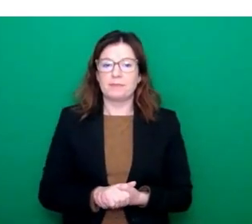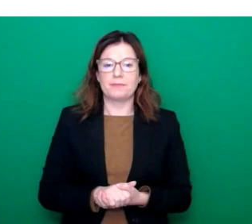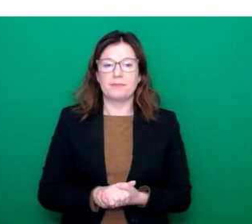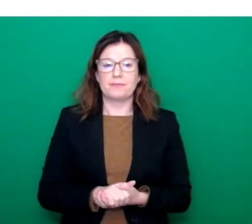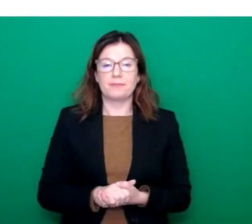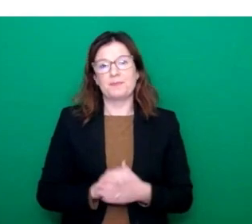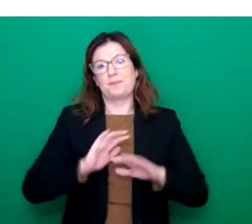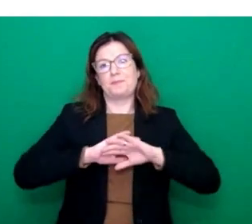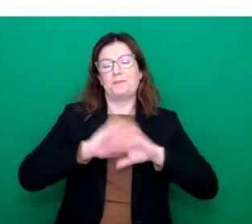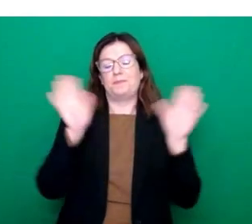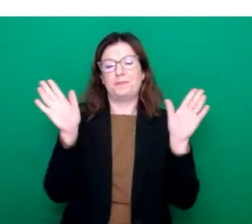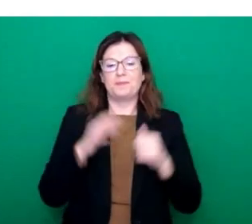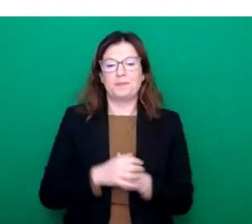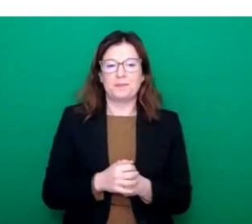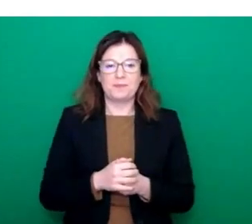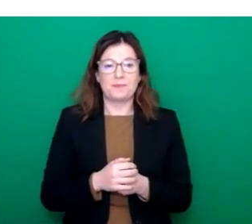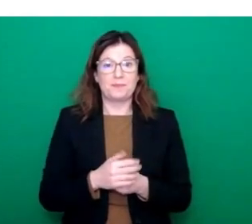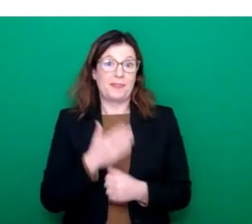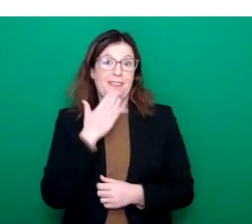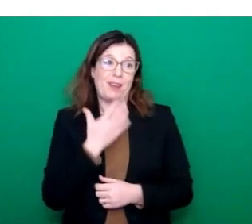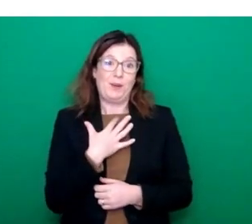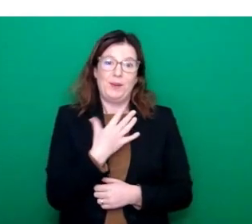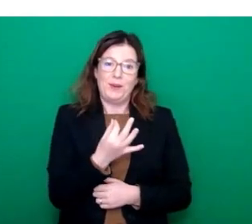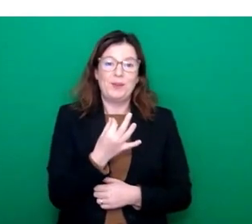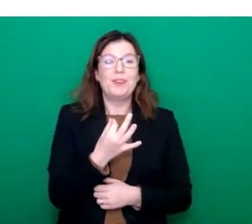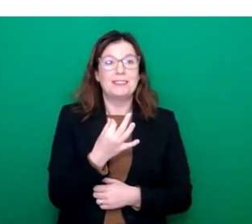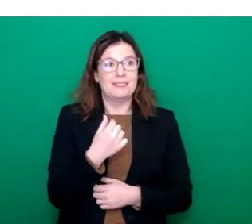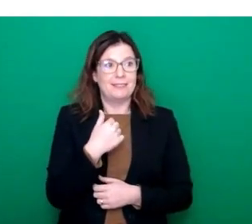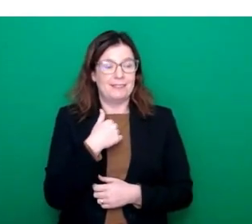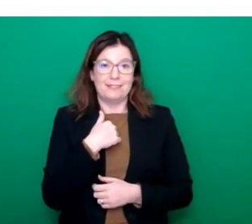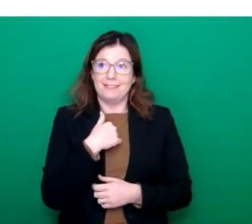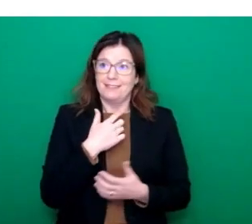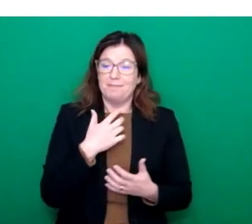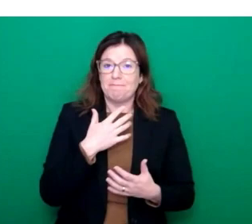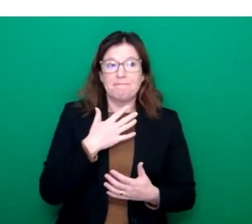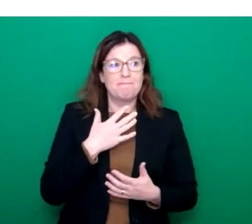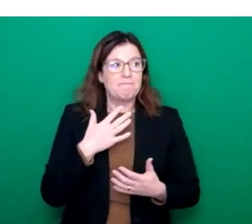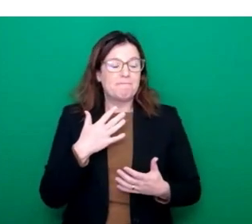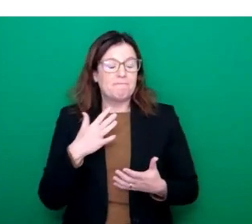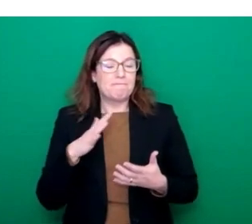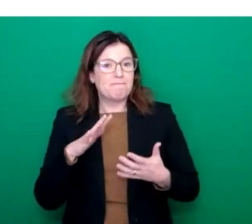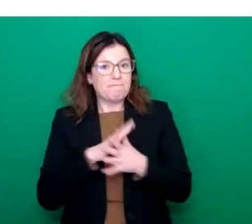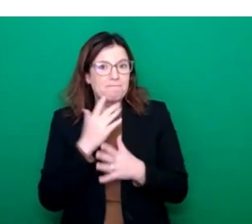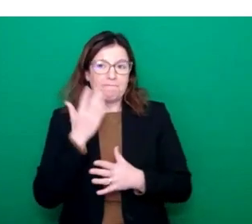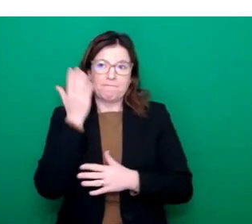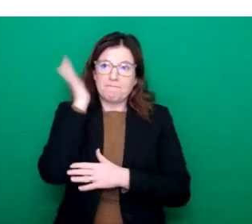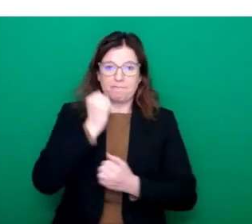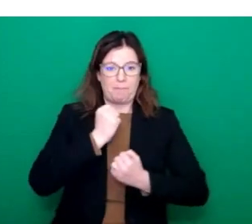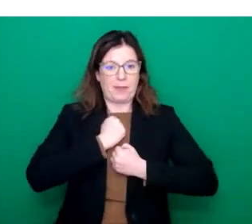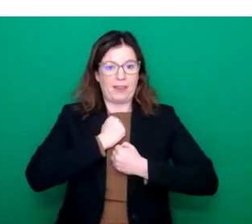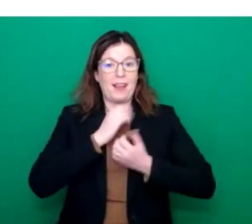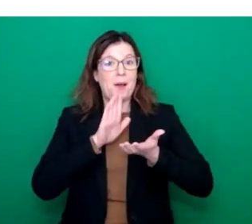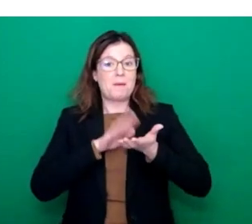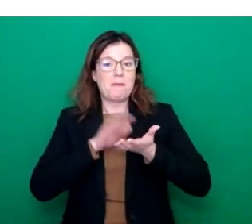Hello everyone, thanks for having me here today. I'm delighted to be invited to present about some of the things we've been doing in Manchester